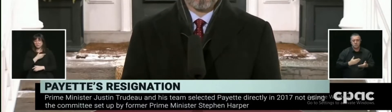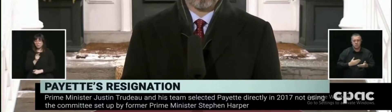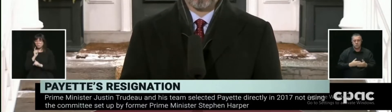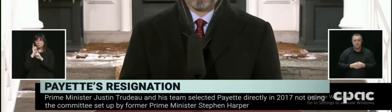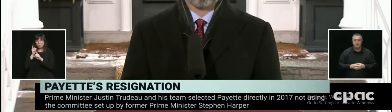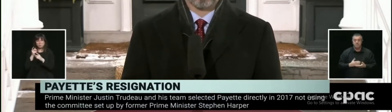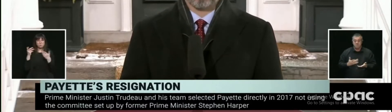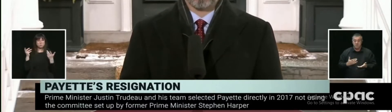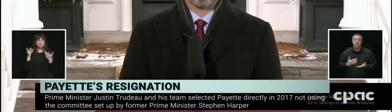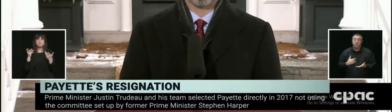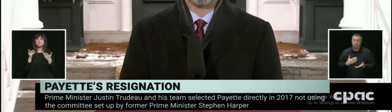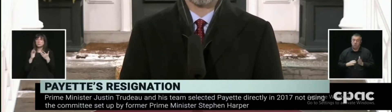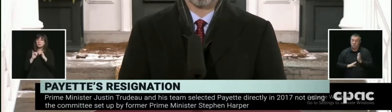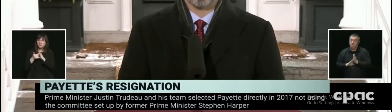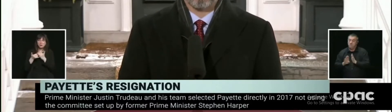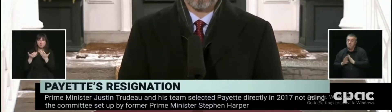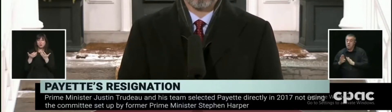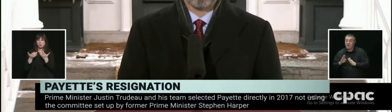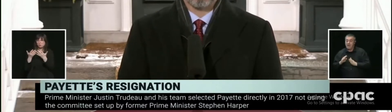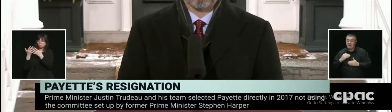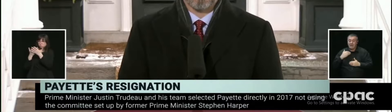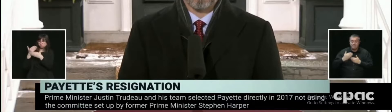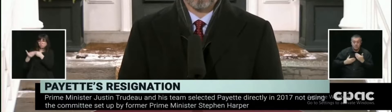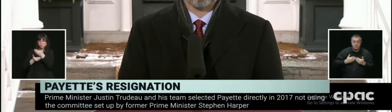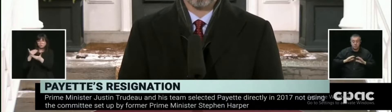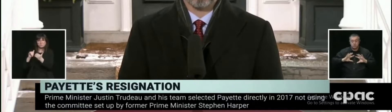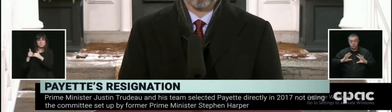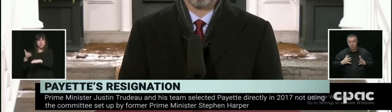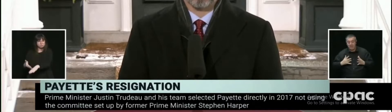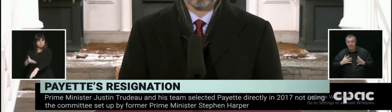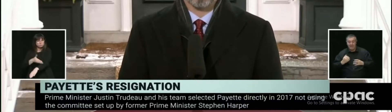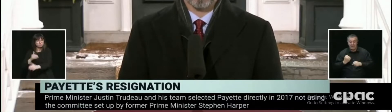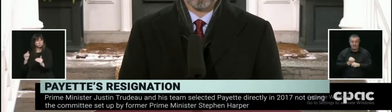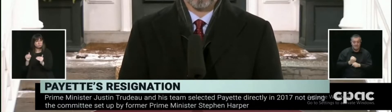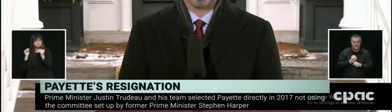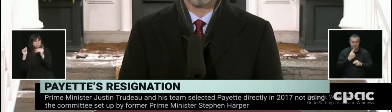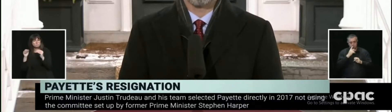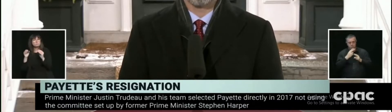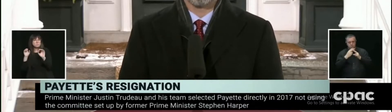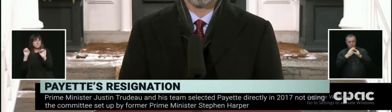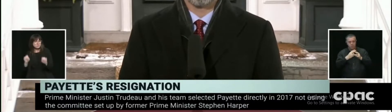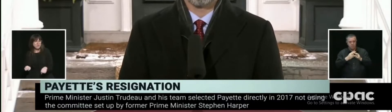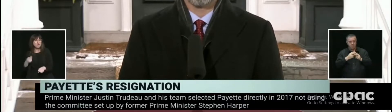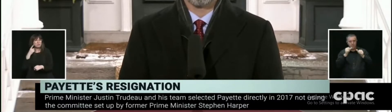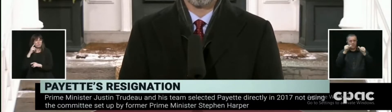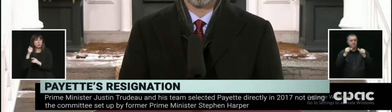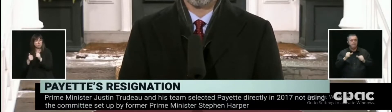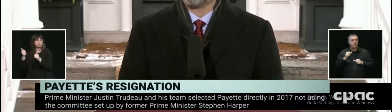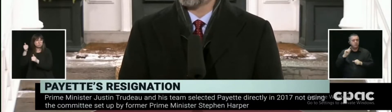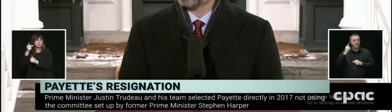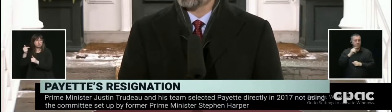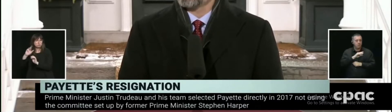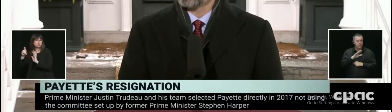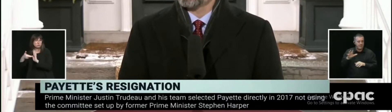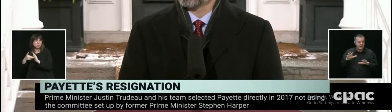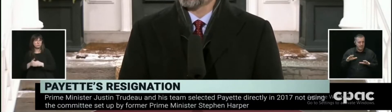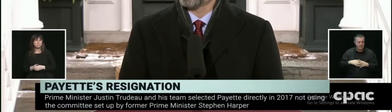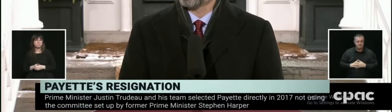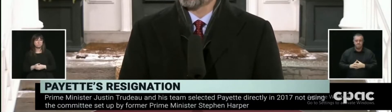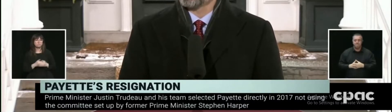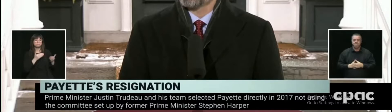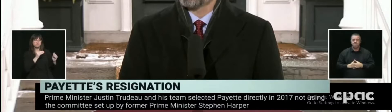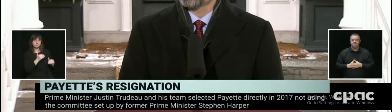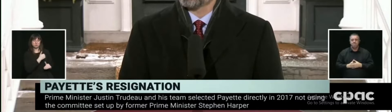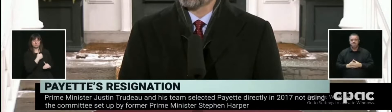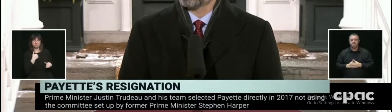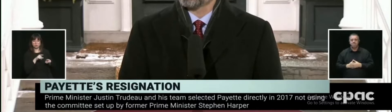de vérification et de sélection du poste de gouverneur général. Prime Minister Tonda McCharles, Toronto